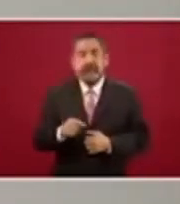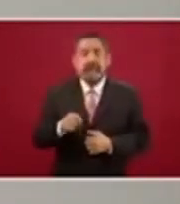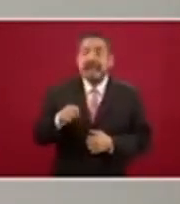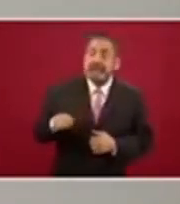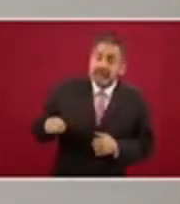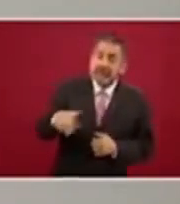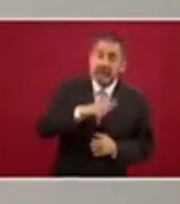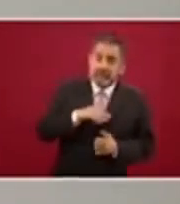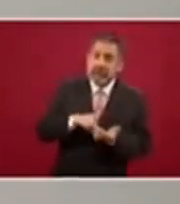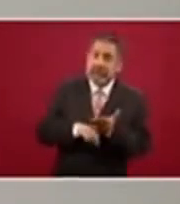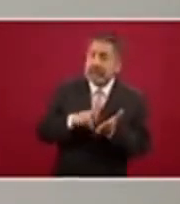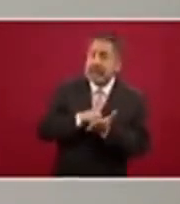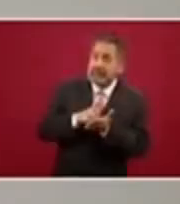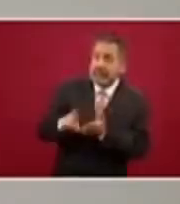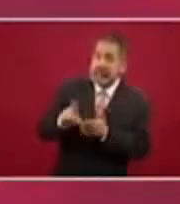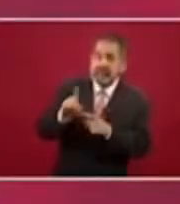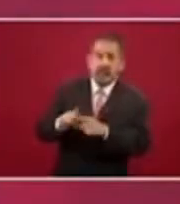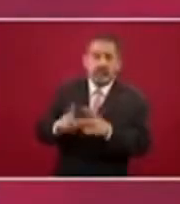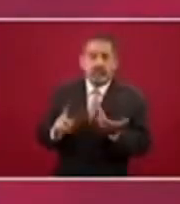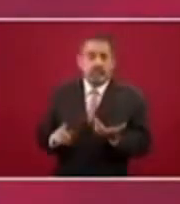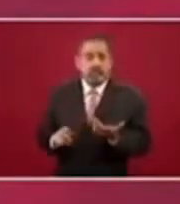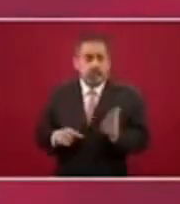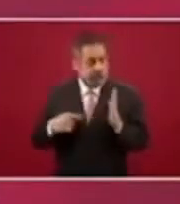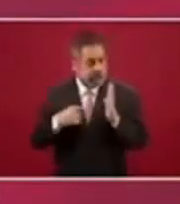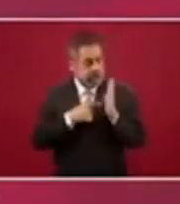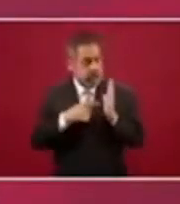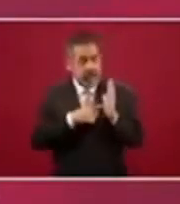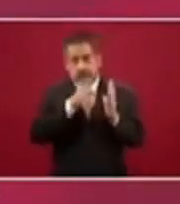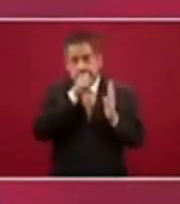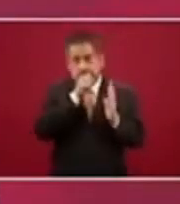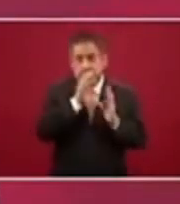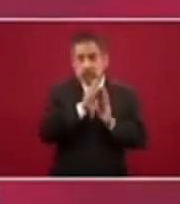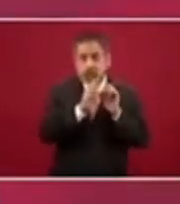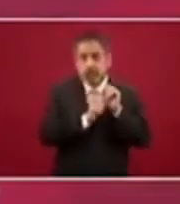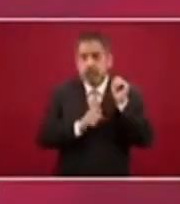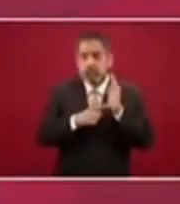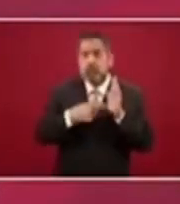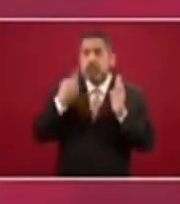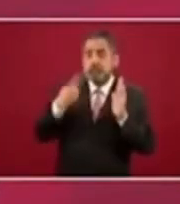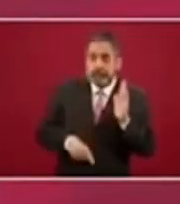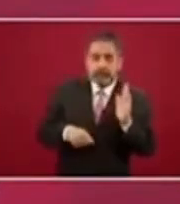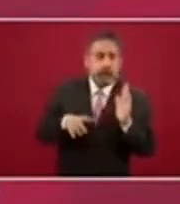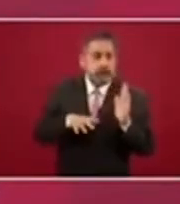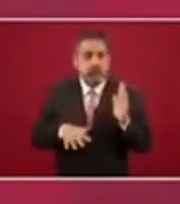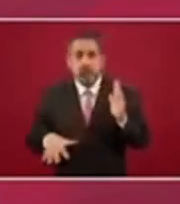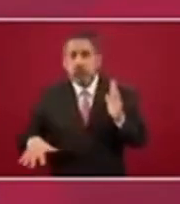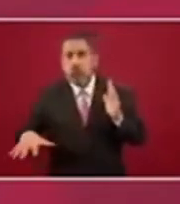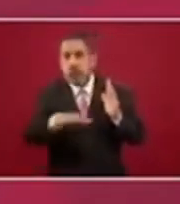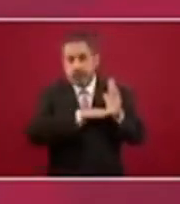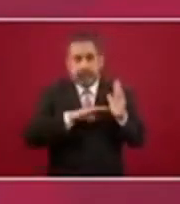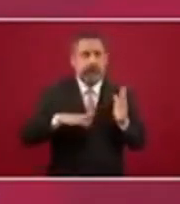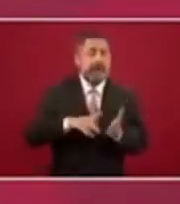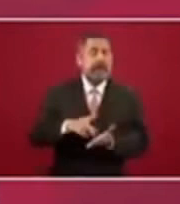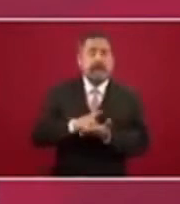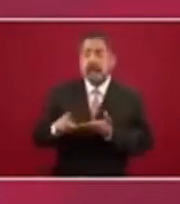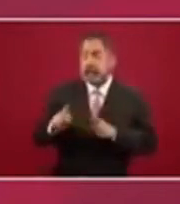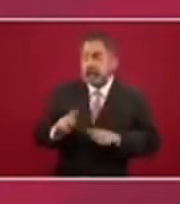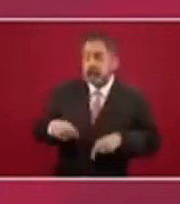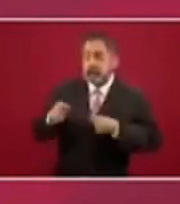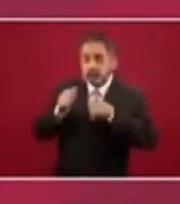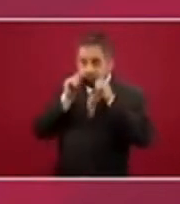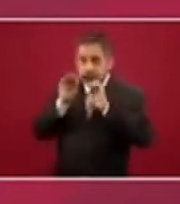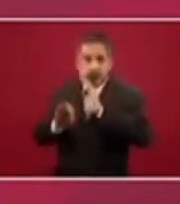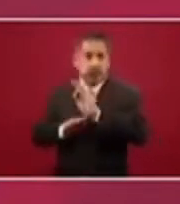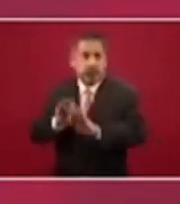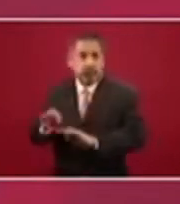qualifications. He is a graduate in law in the University of Lisbon in Portugal. Master's in Legal Sciences, Faculty of Law,